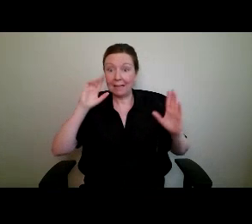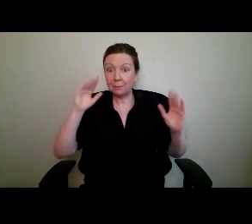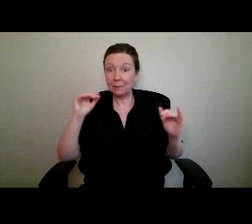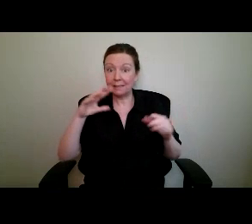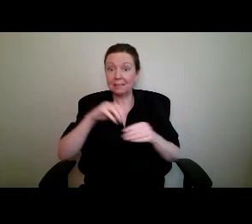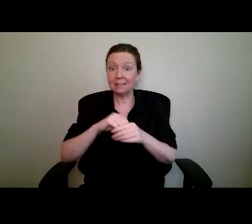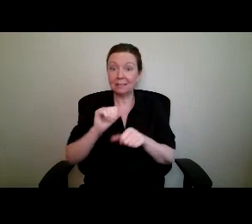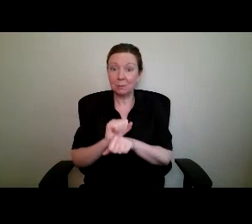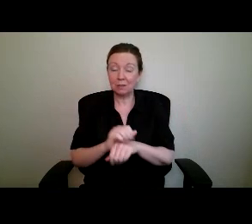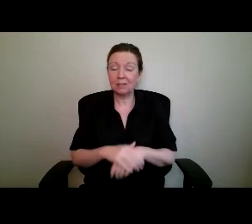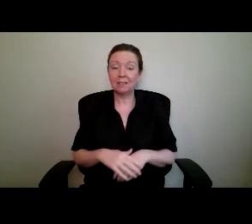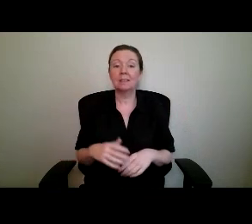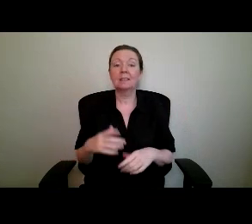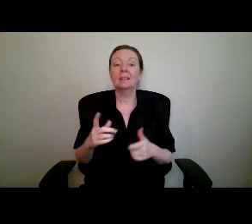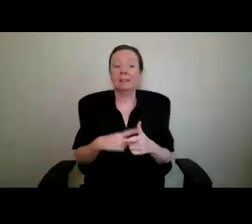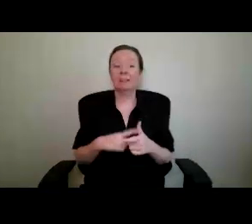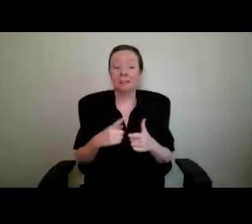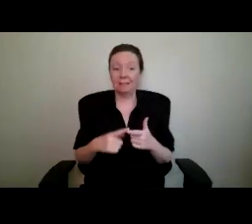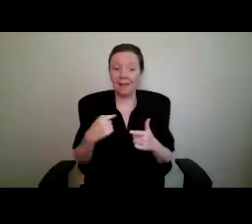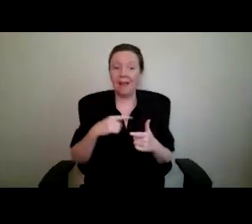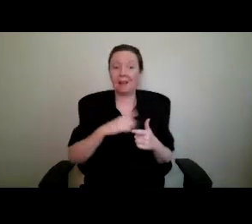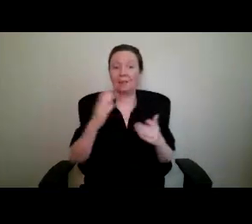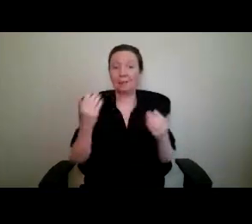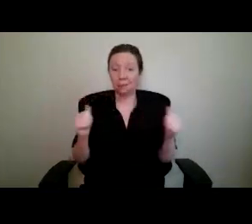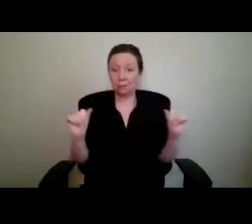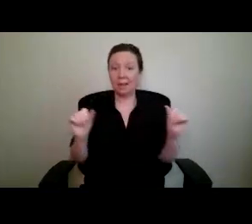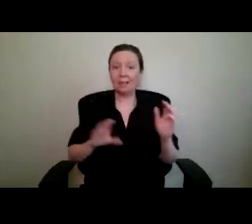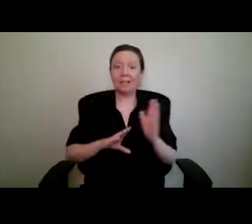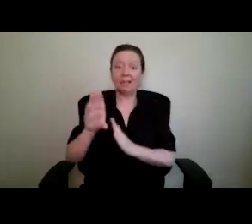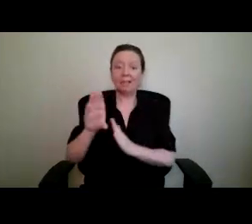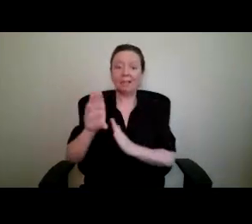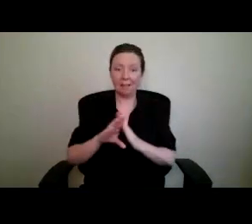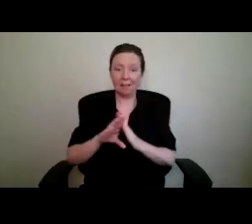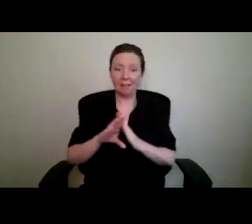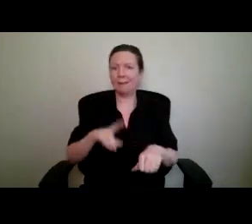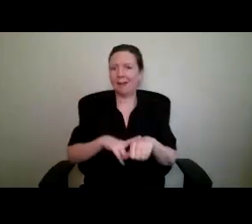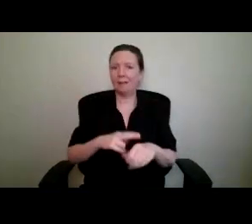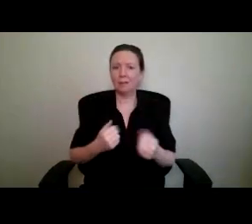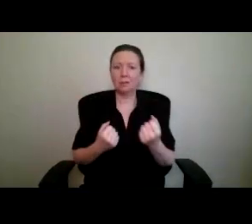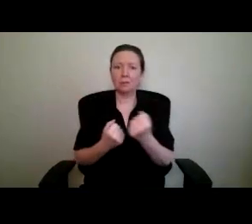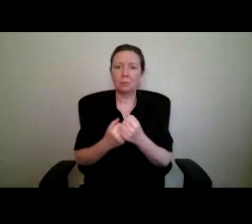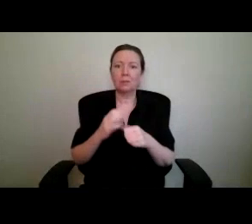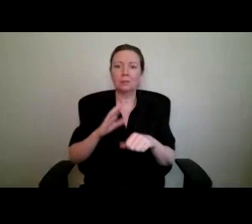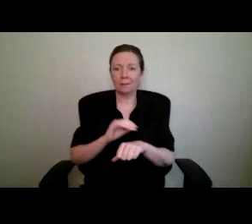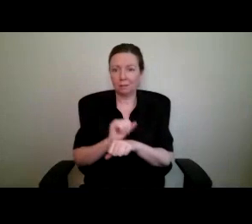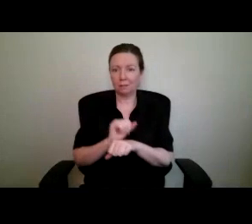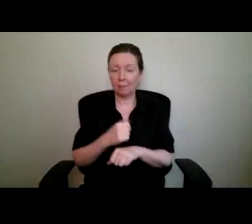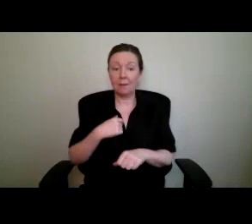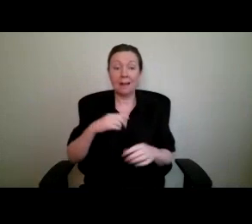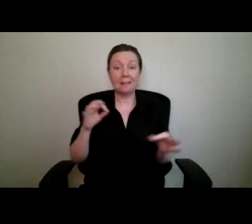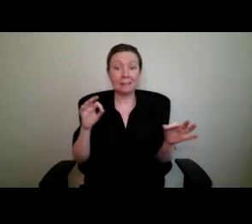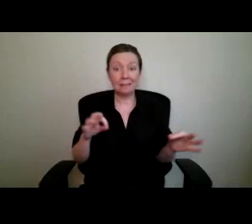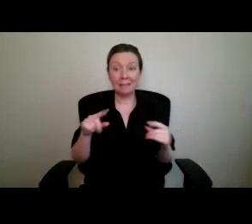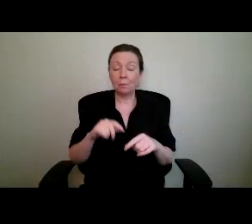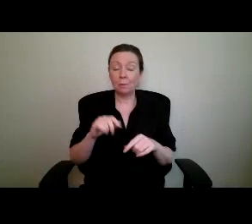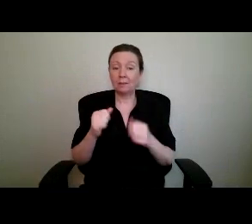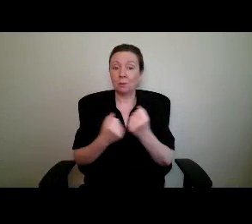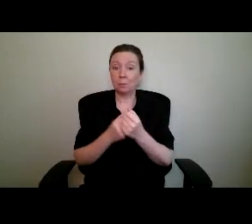So then, we will try to develop those natural supports on the job. Ideally, when the supported